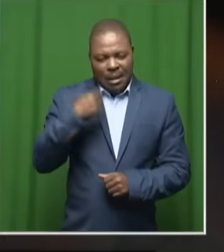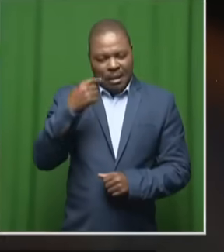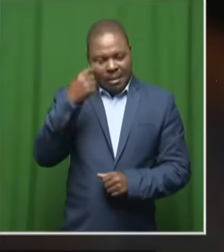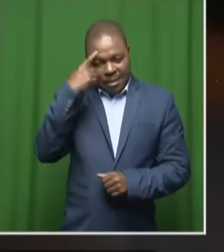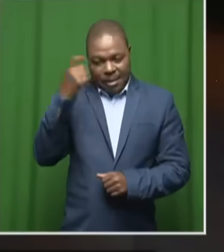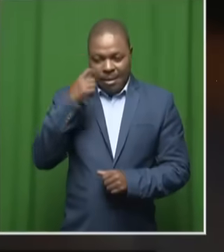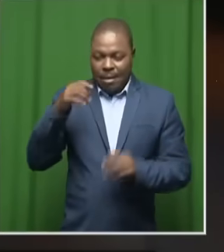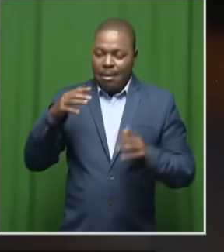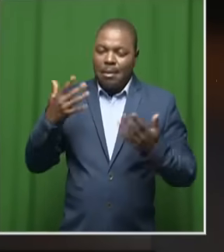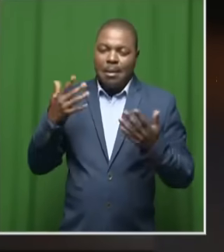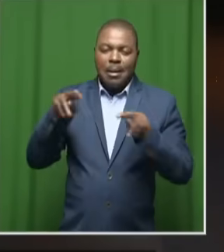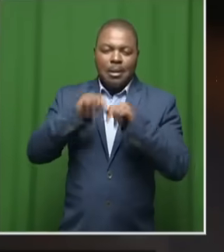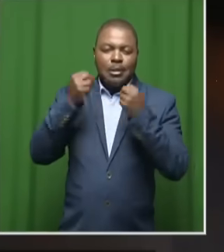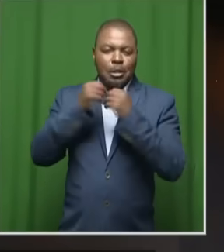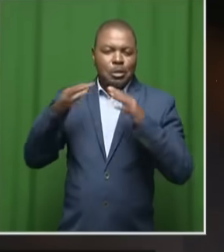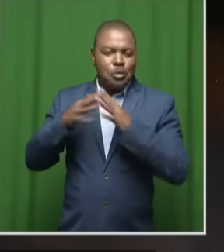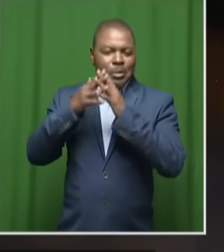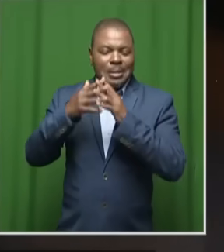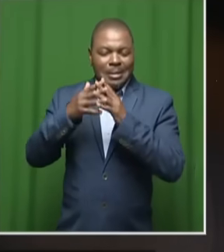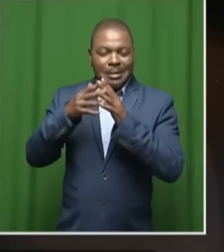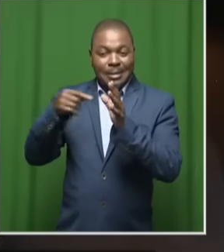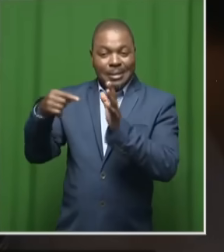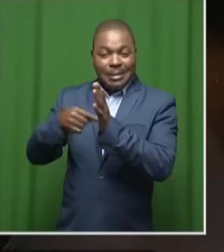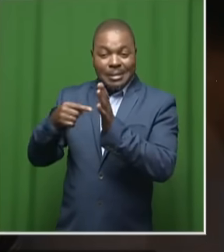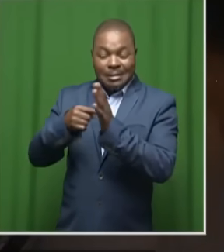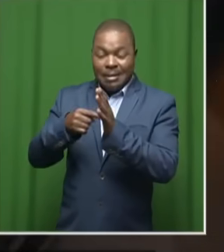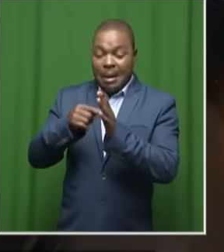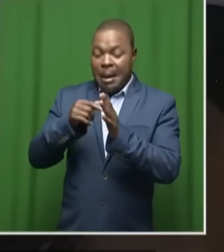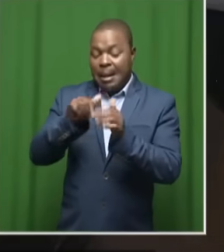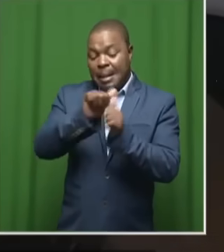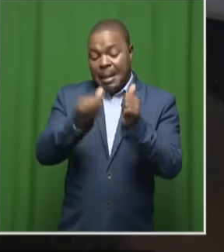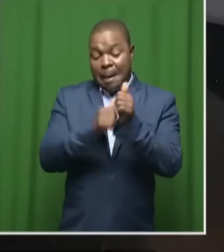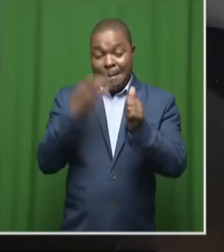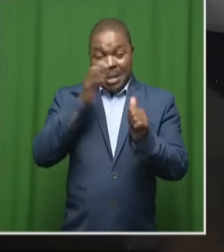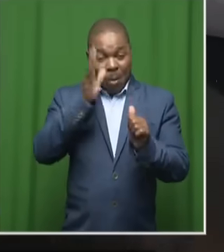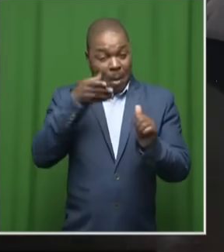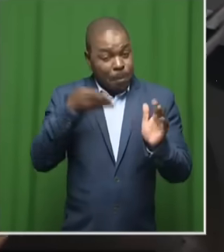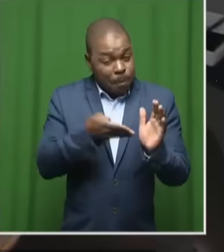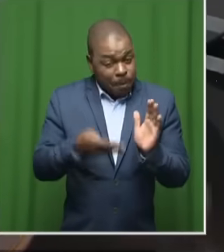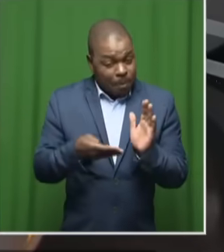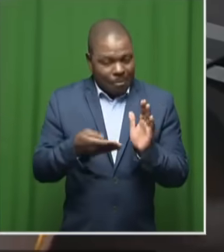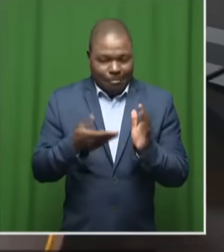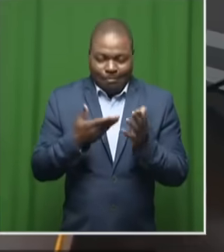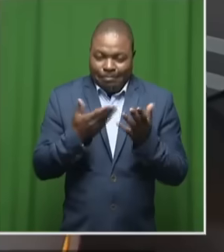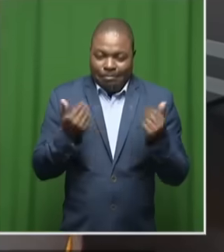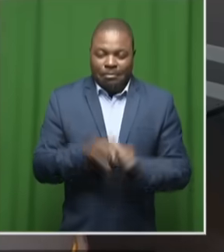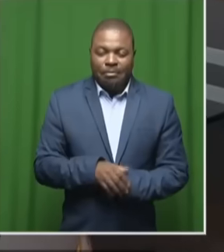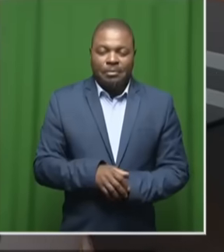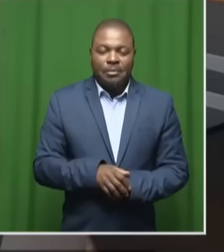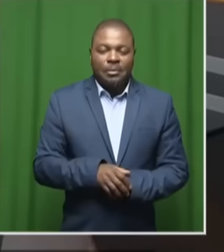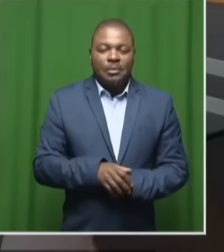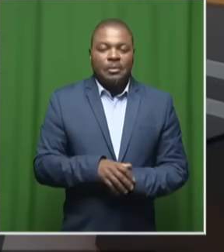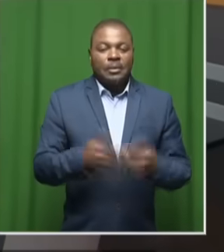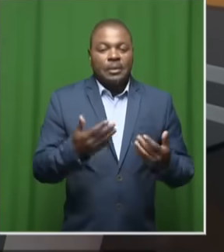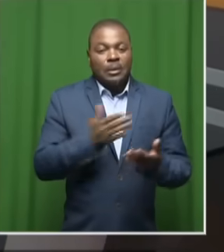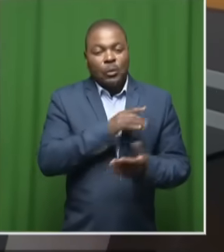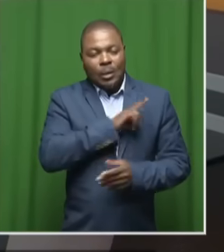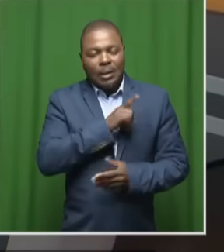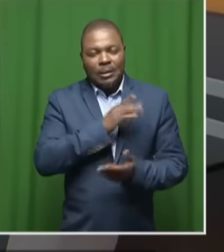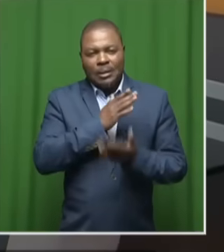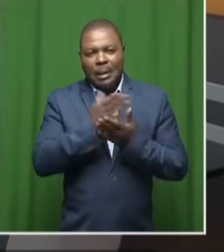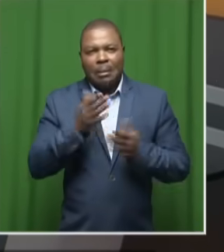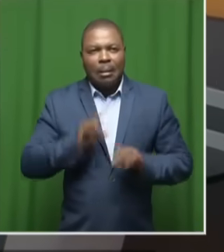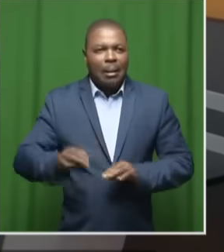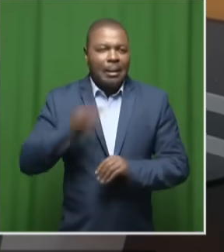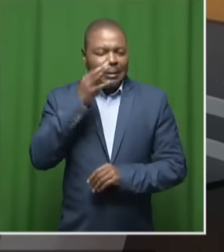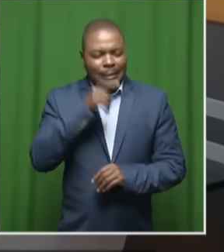Because there are also so many demands from different political parties who wants to form that government. And that's been one of the sticking points where they've been saying, listen, this is costing too much